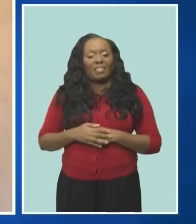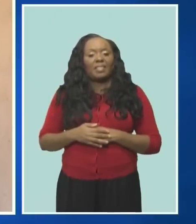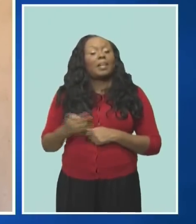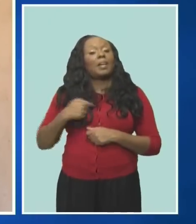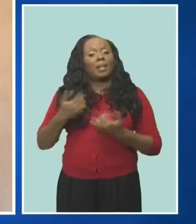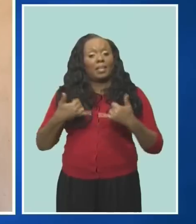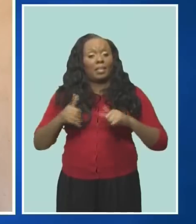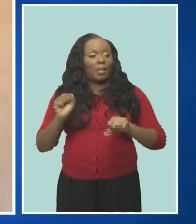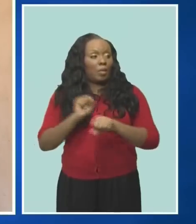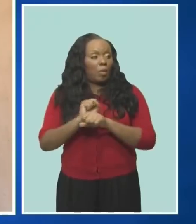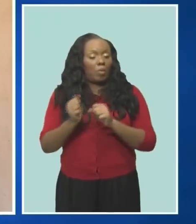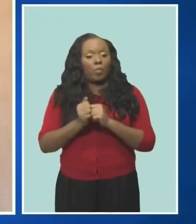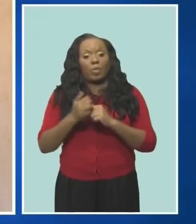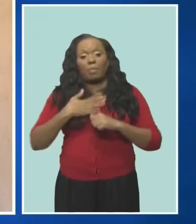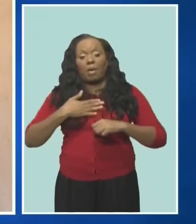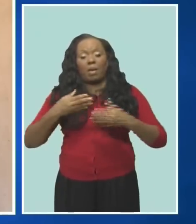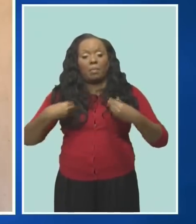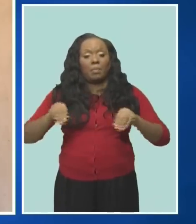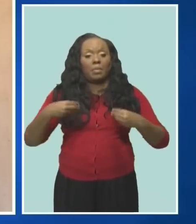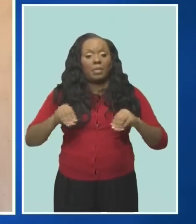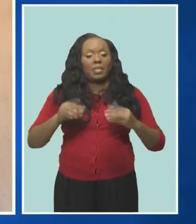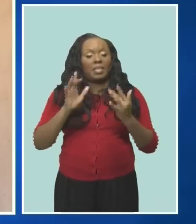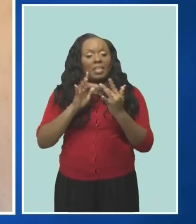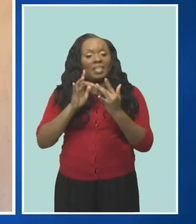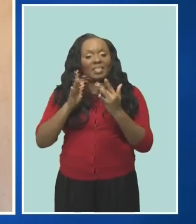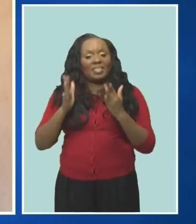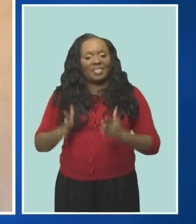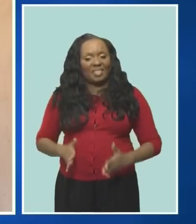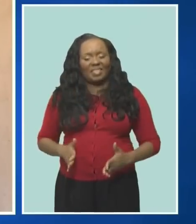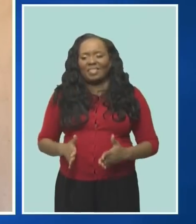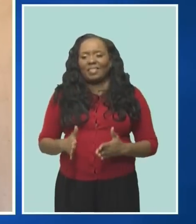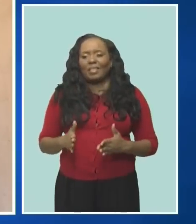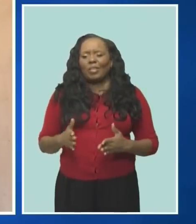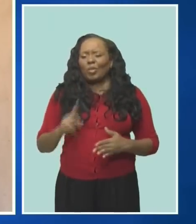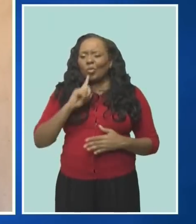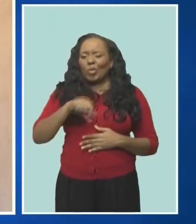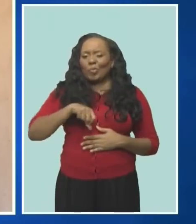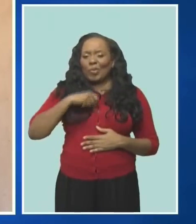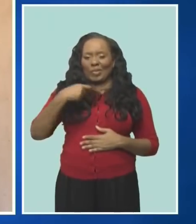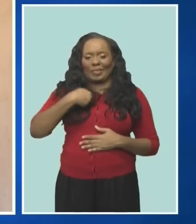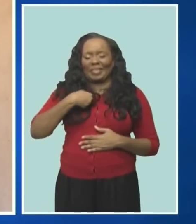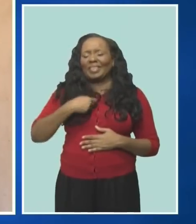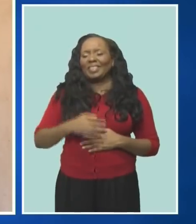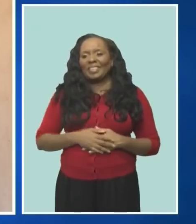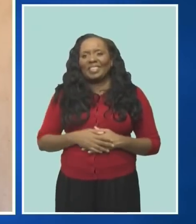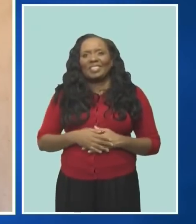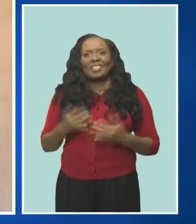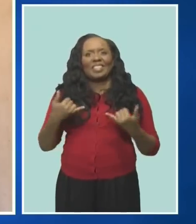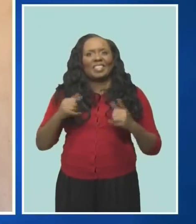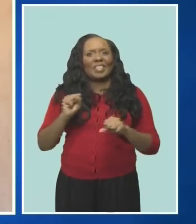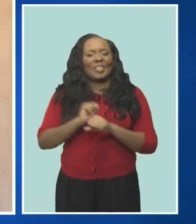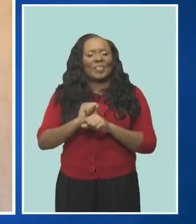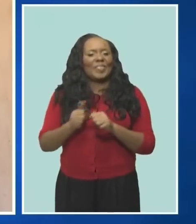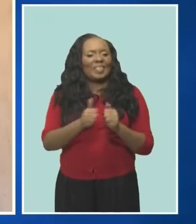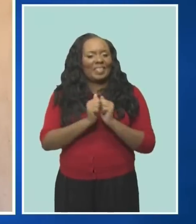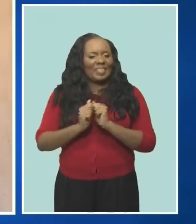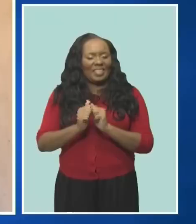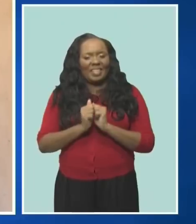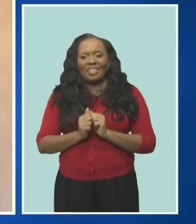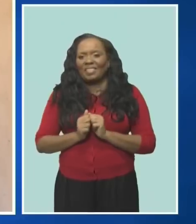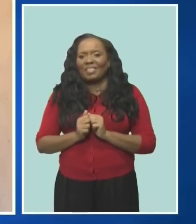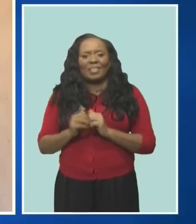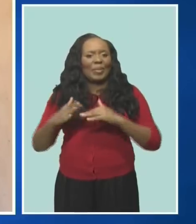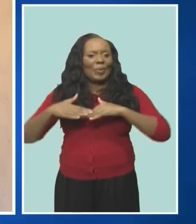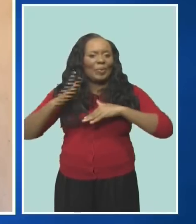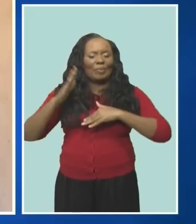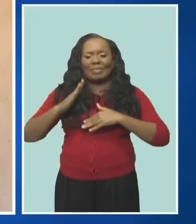through the Yes program, and he's so proud of me. We still work together. This is how many years after.